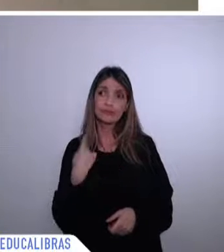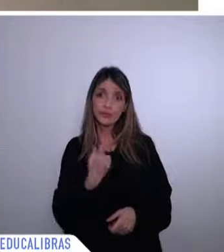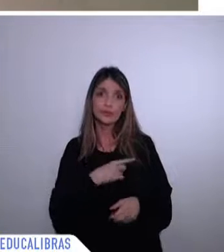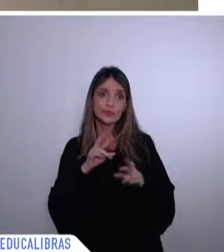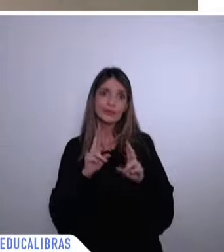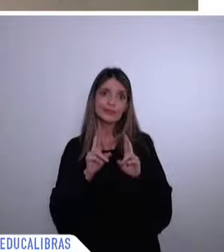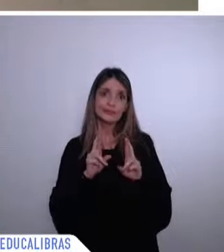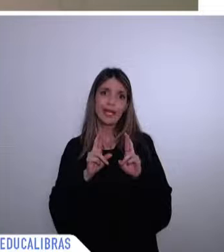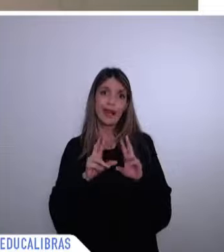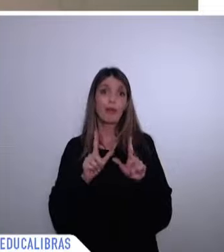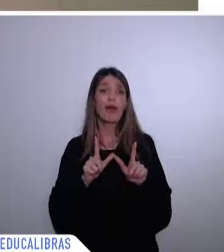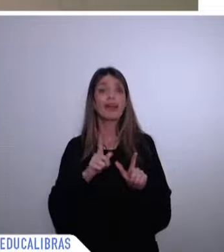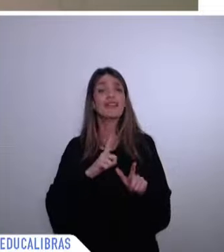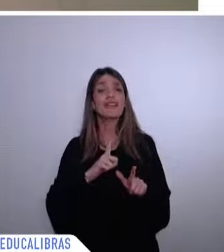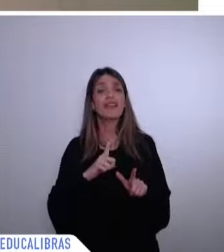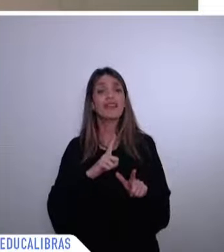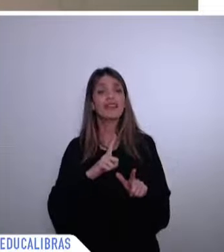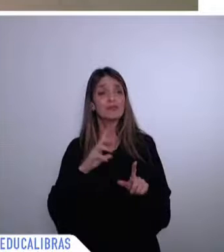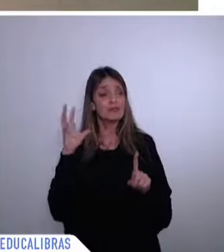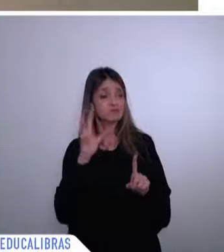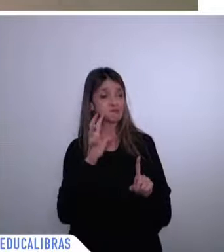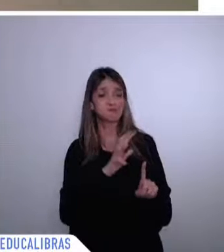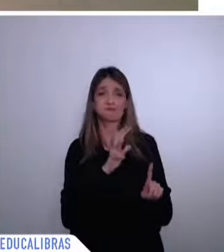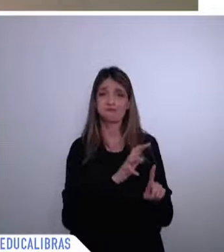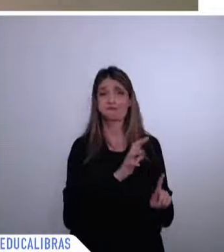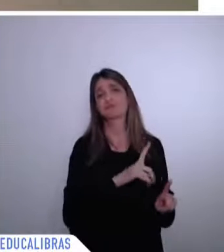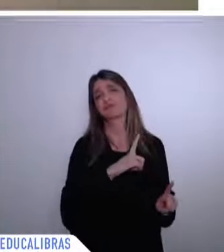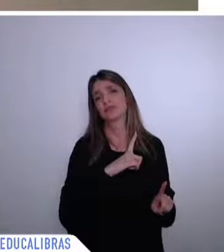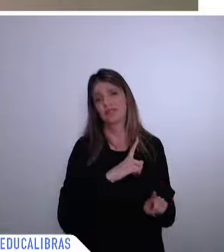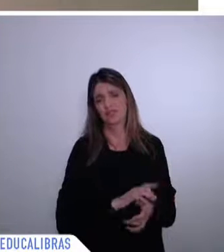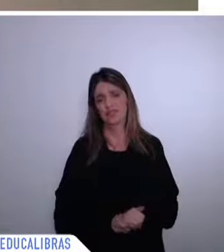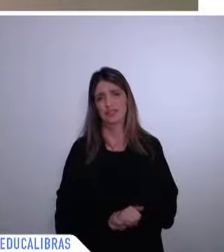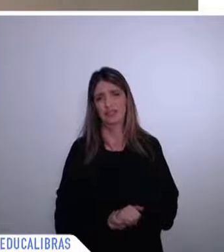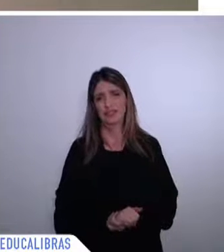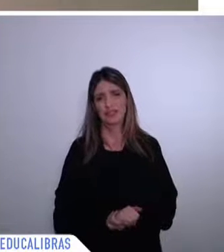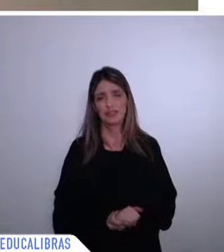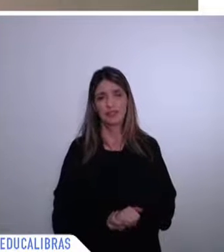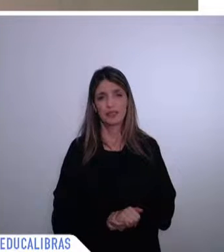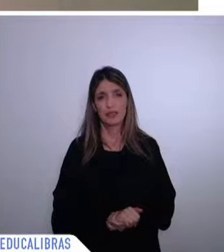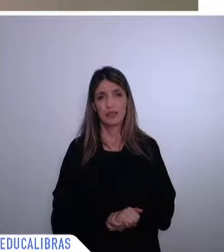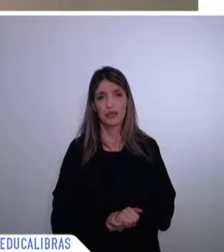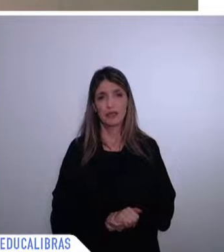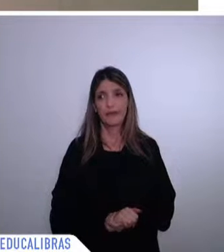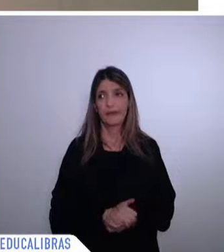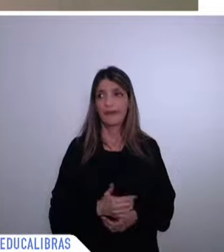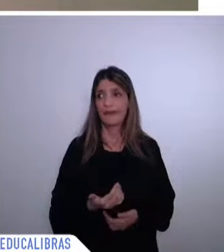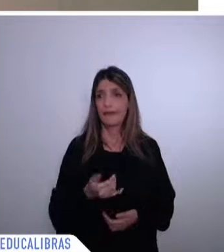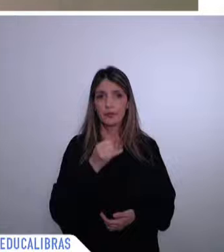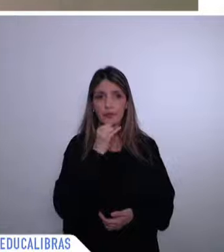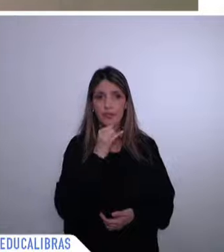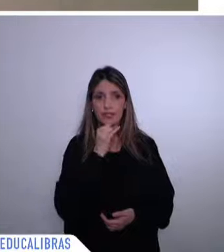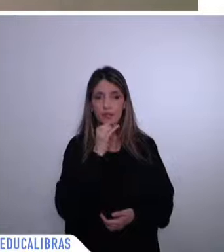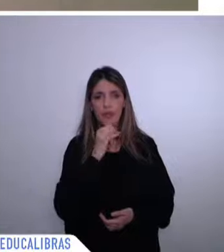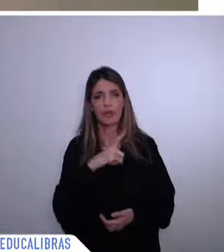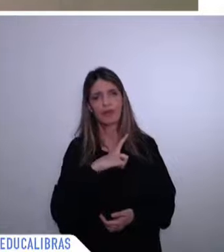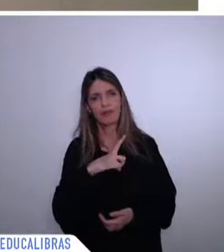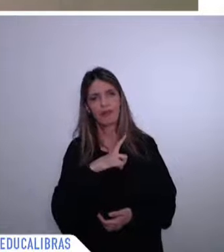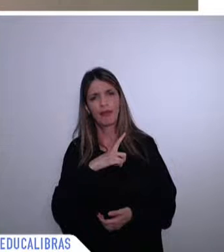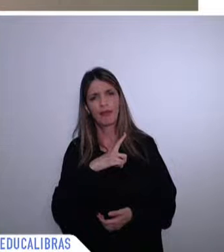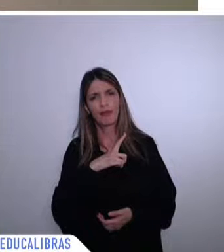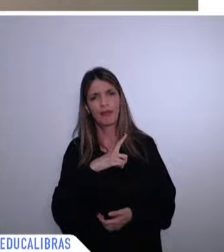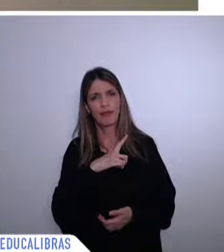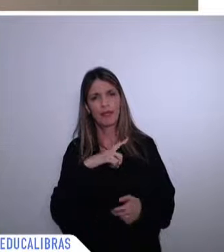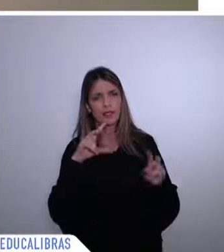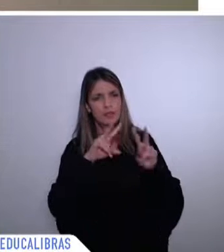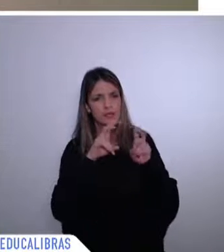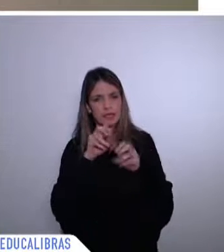about, is skills. There is a very strong link between education and formality. And so the more you're going